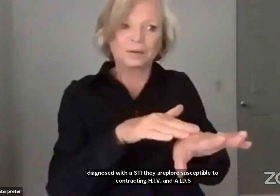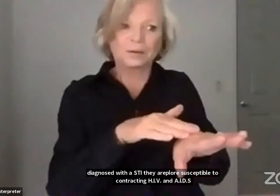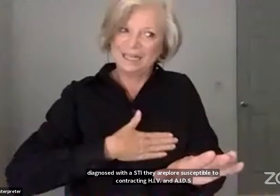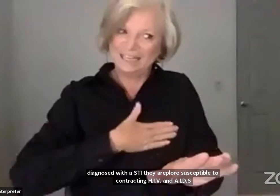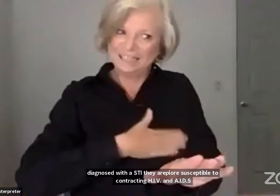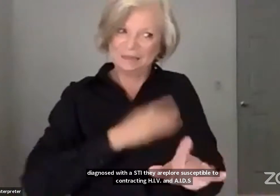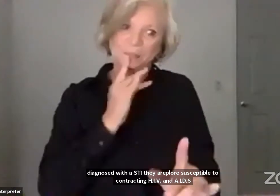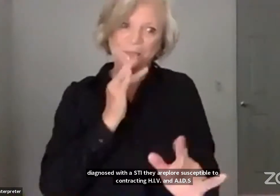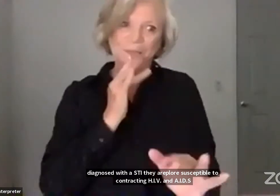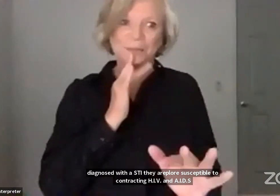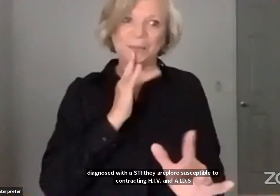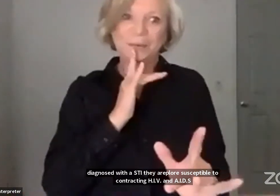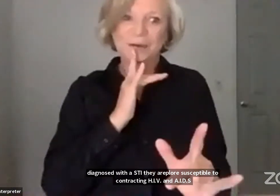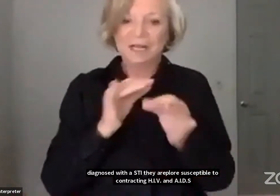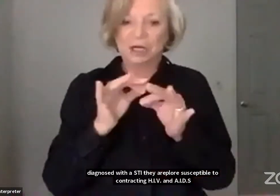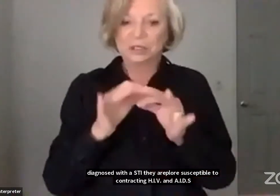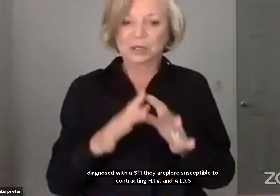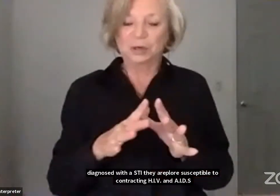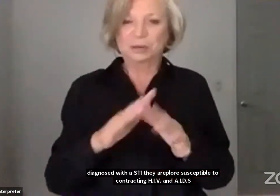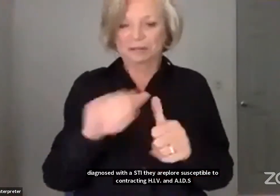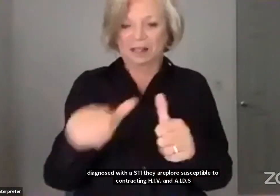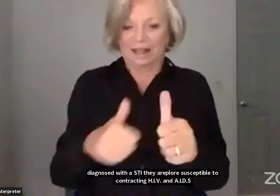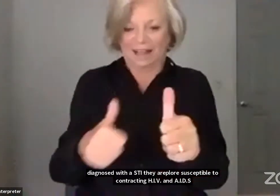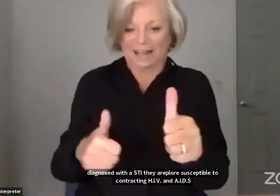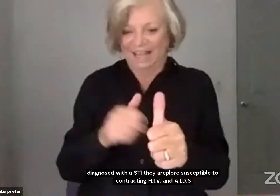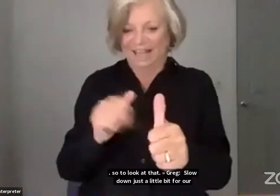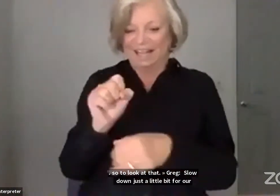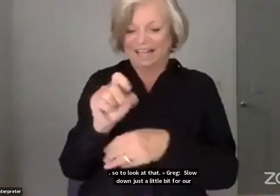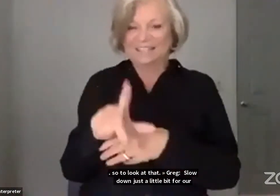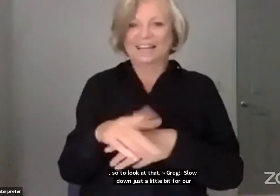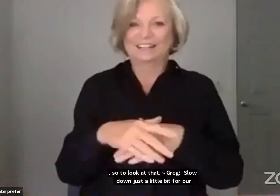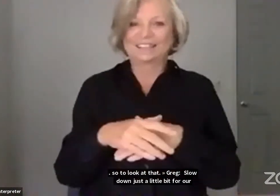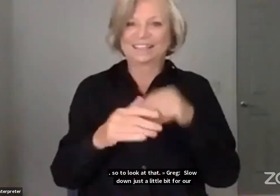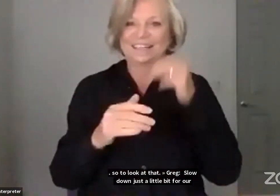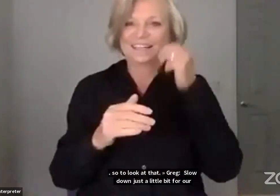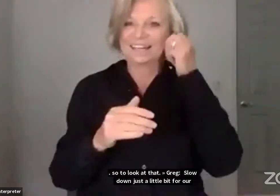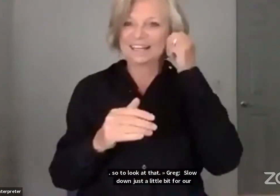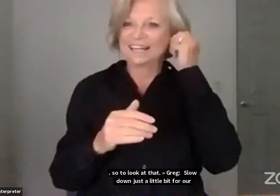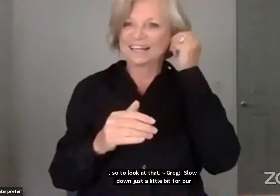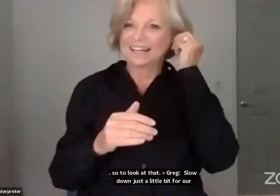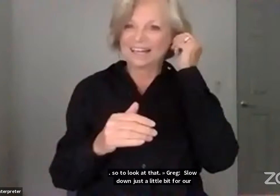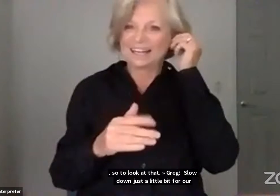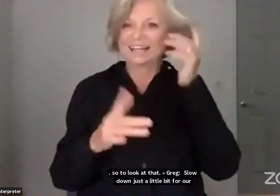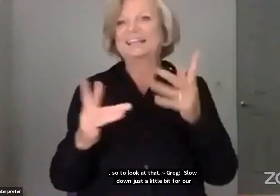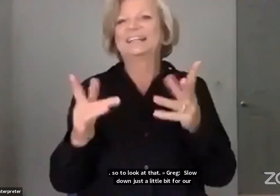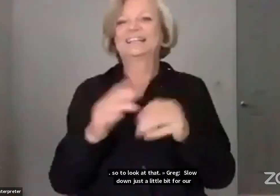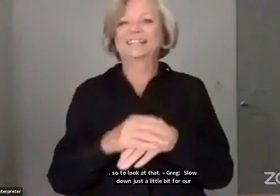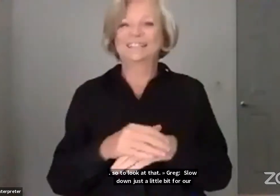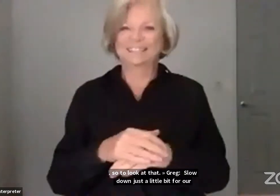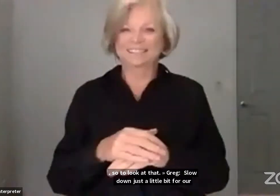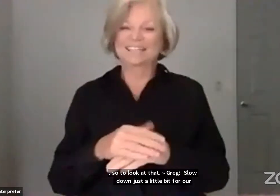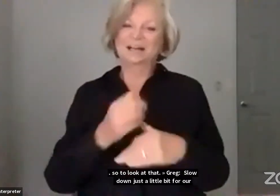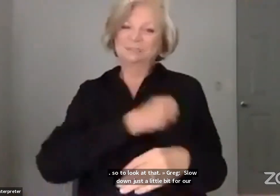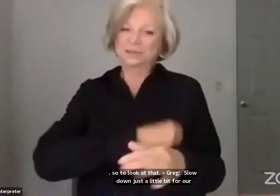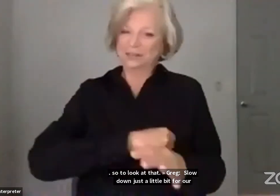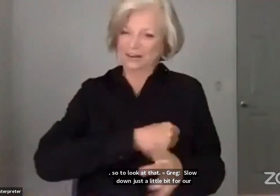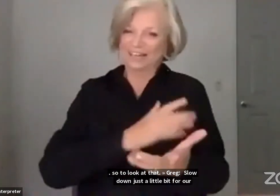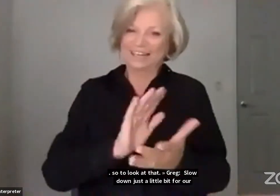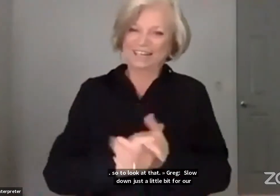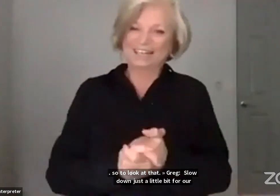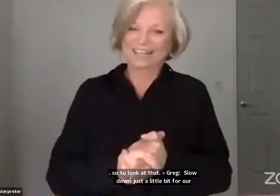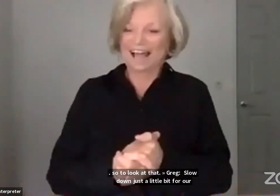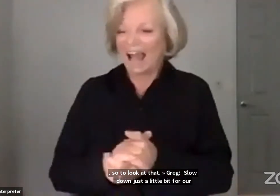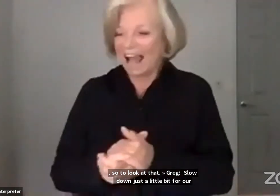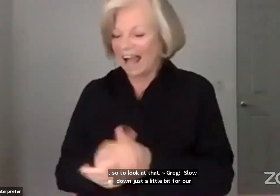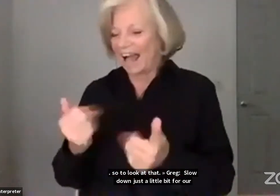right. our interpreters and our ASL folks, because you got them going real fast. I'm So sorry. slow down just